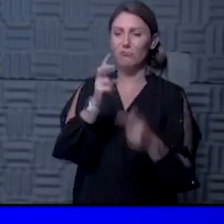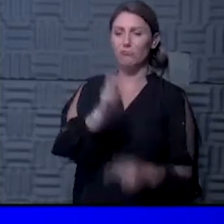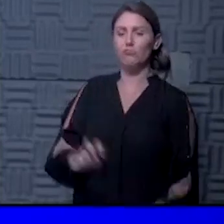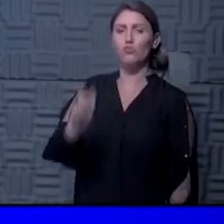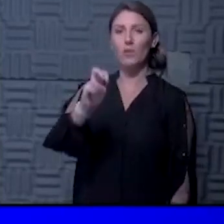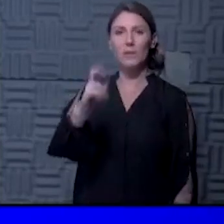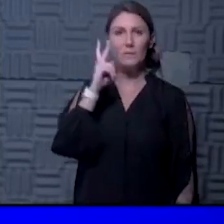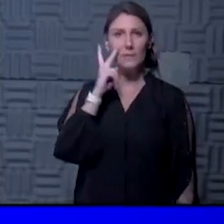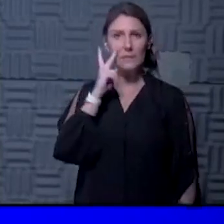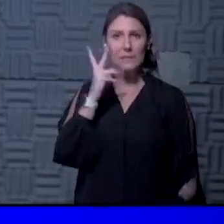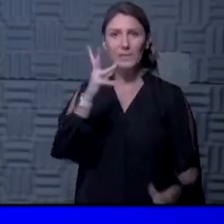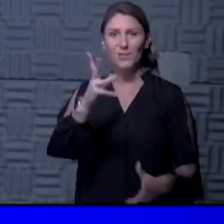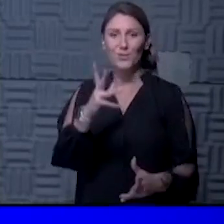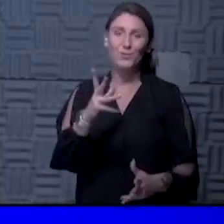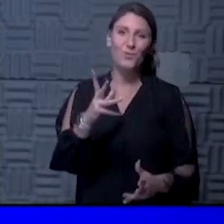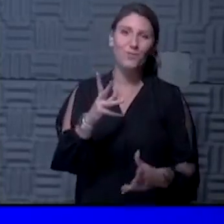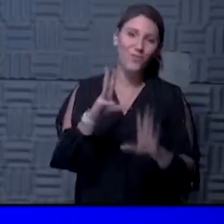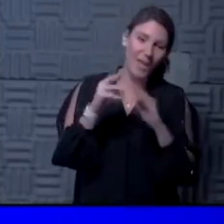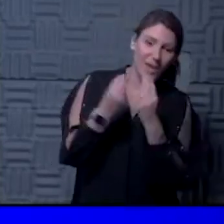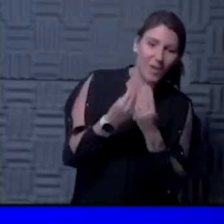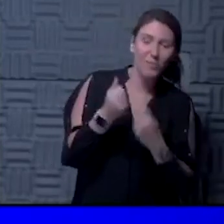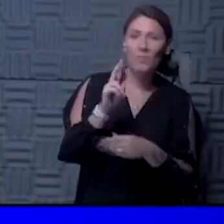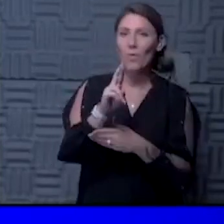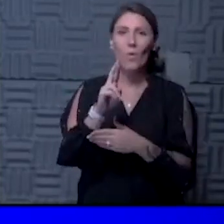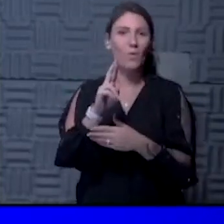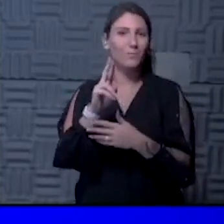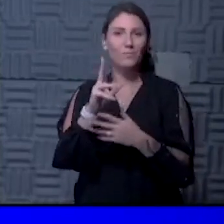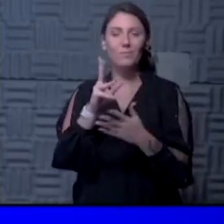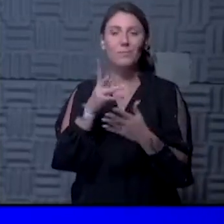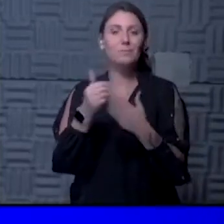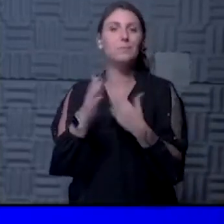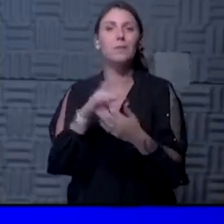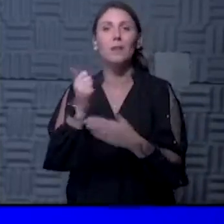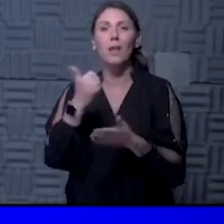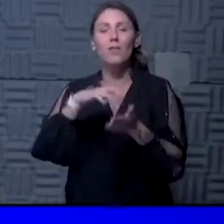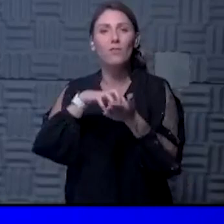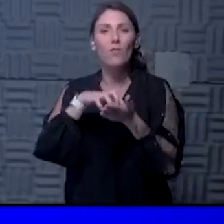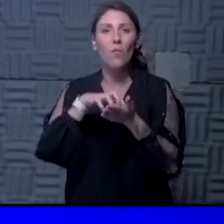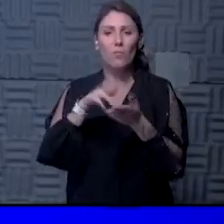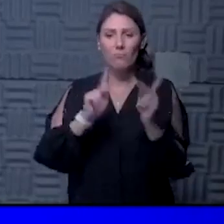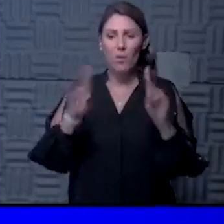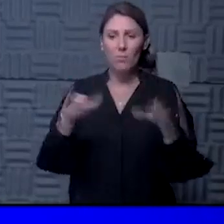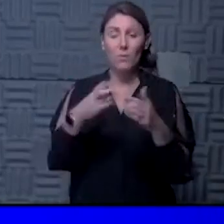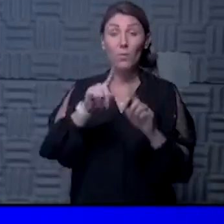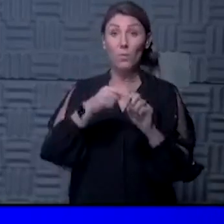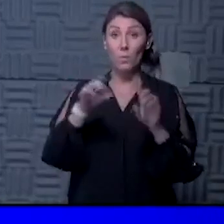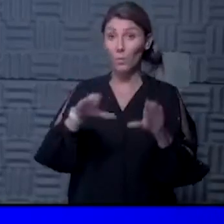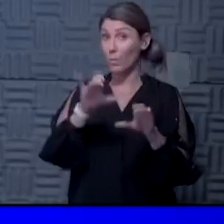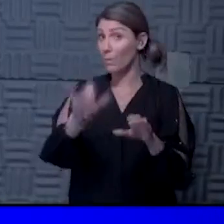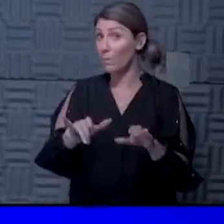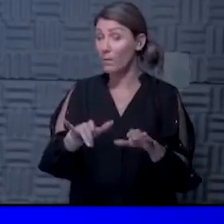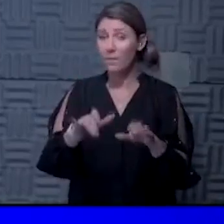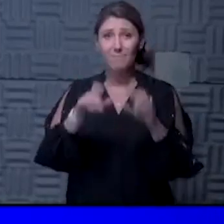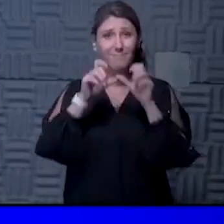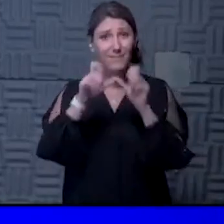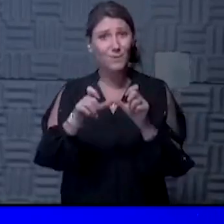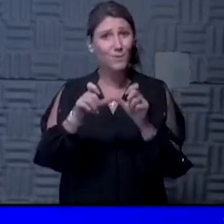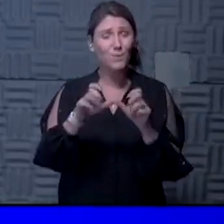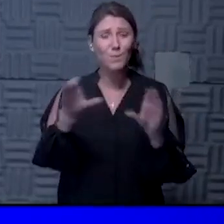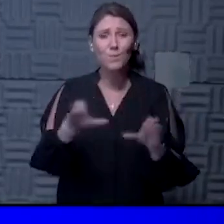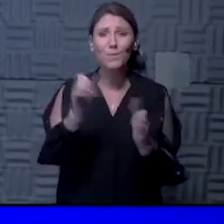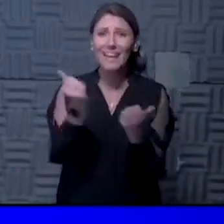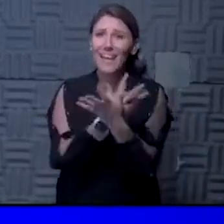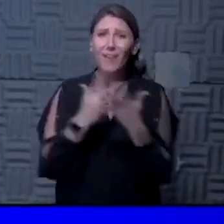to see your loved ones or possibly any other vulnerable populations. And once you're doing that, continue to do the things we've talked